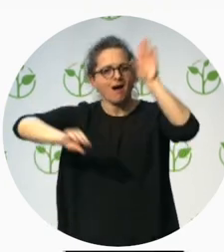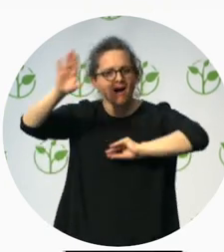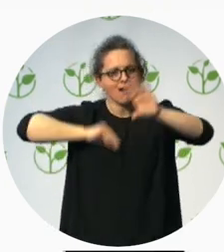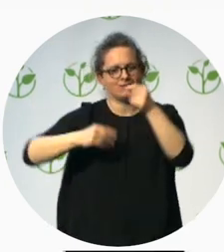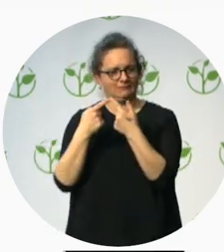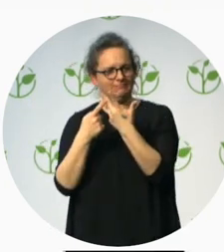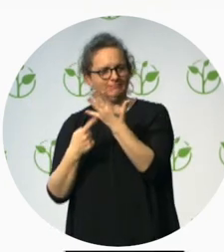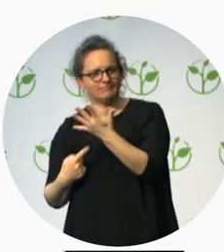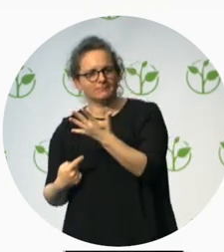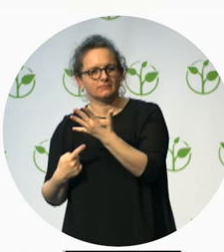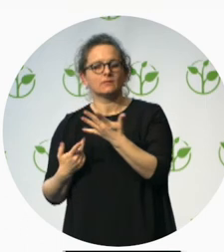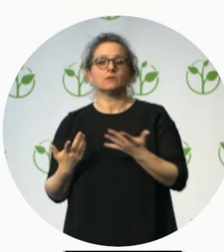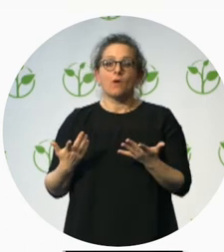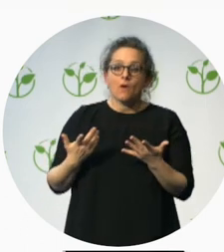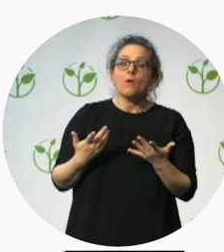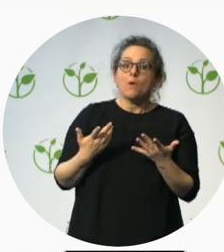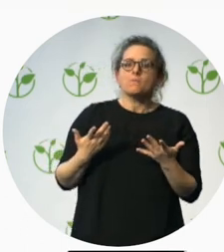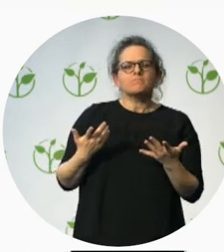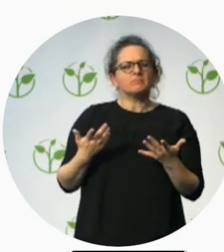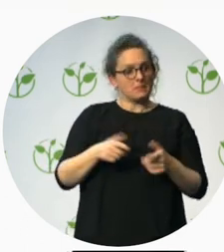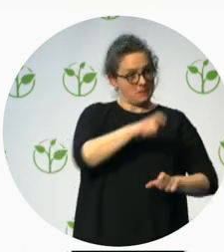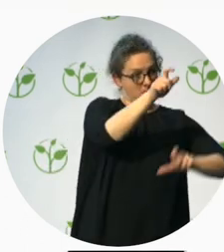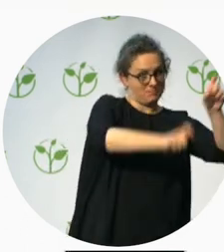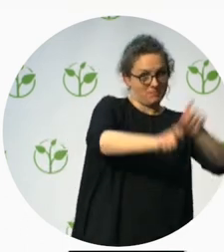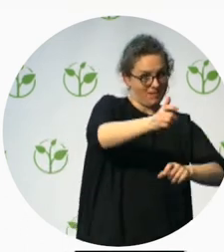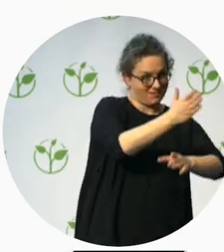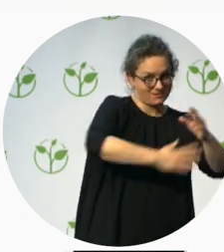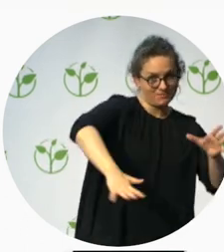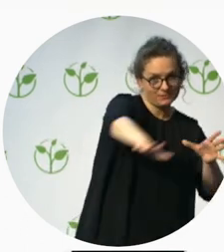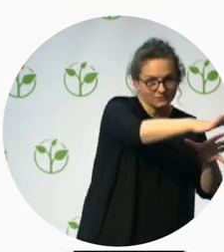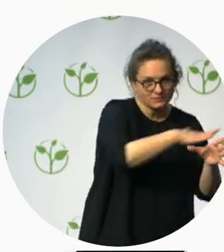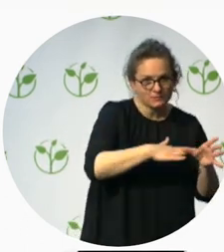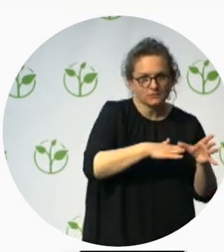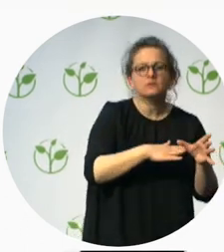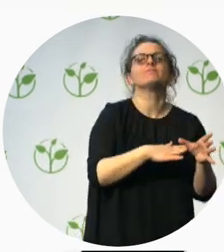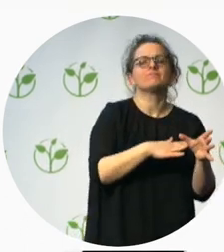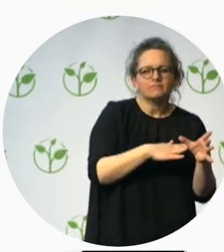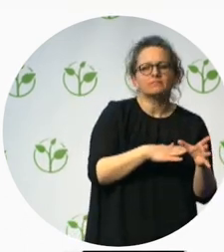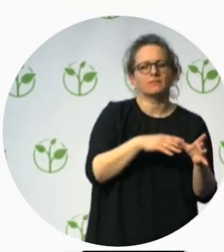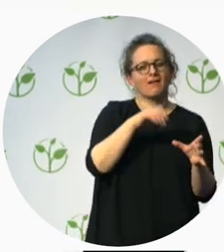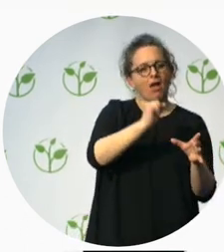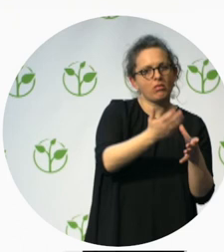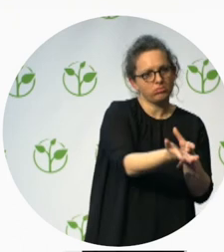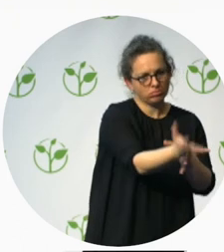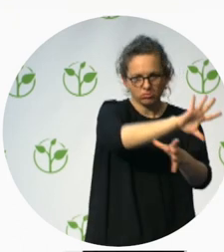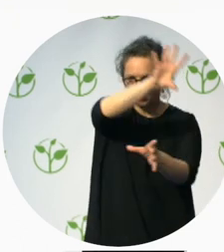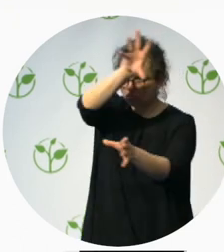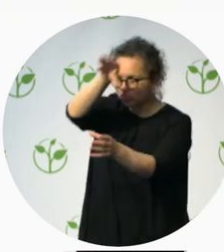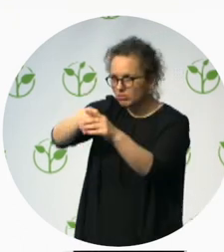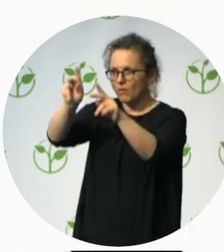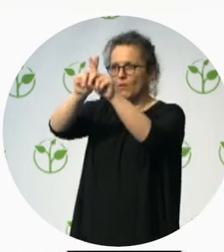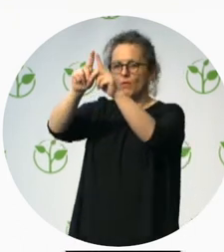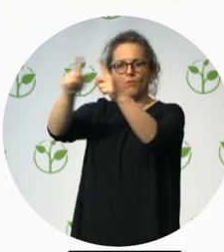in Austria, and Michael Pichler, head of Zero Project Education and Employment Programs, will